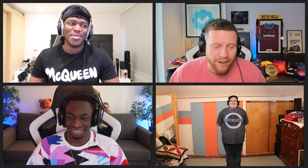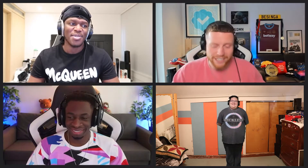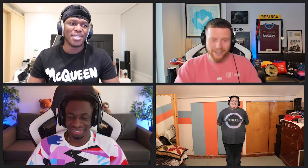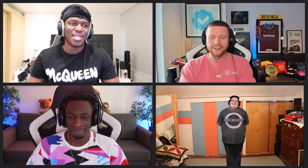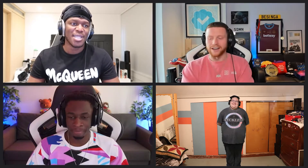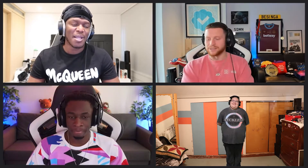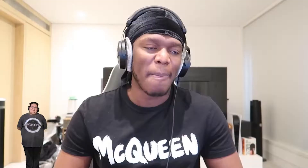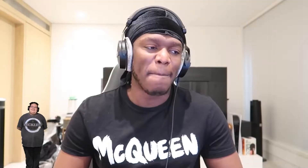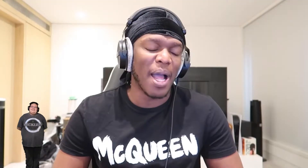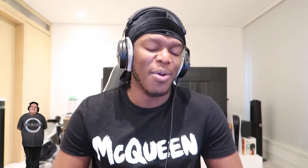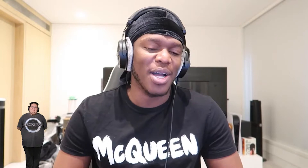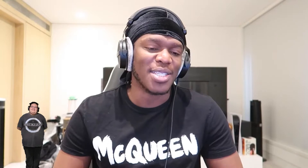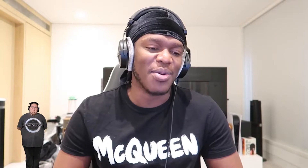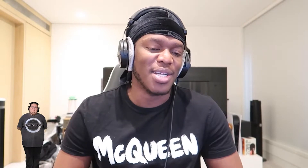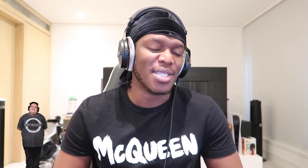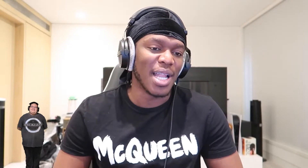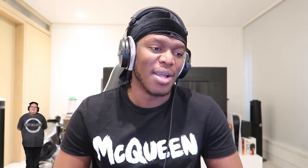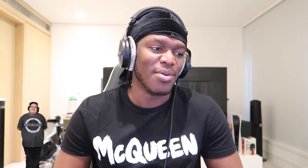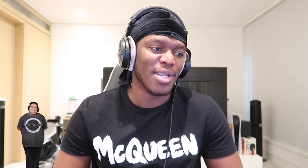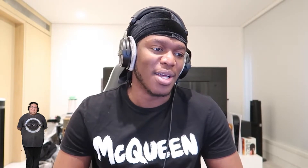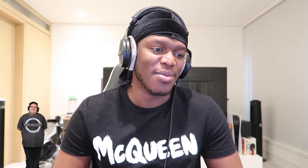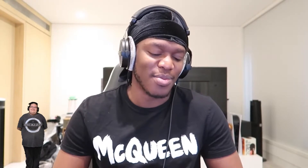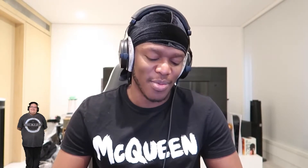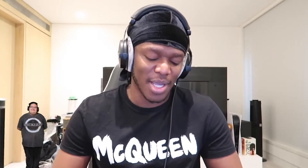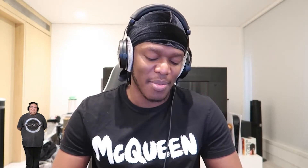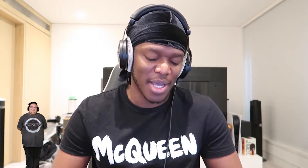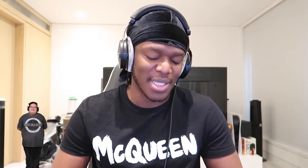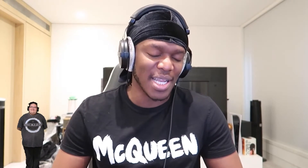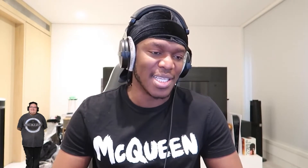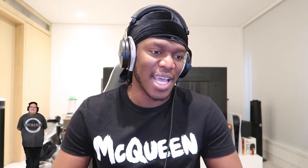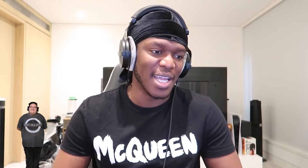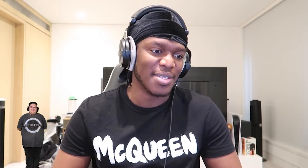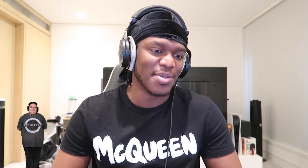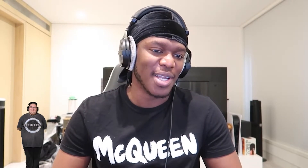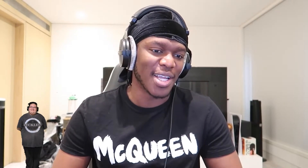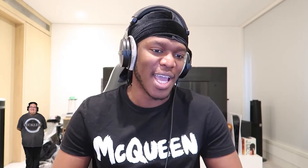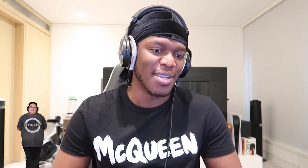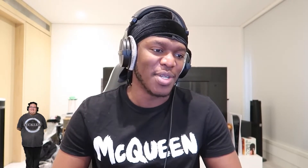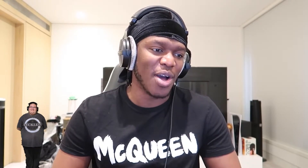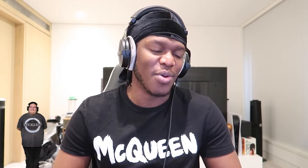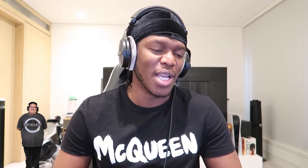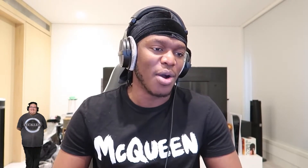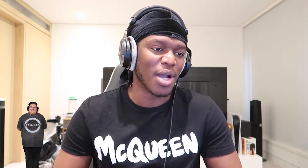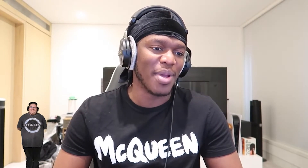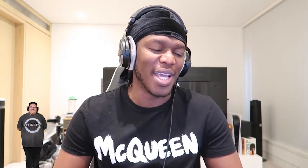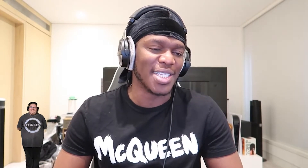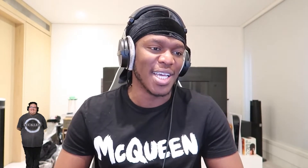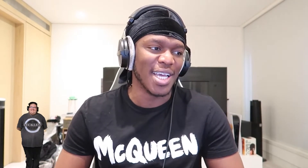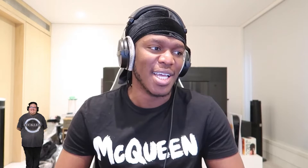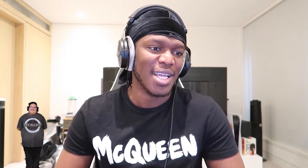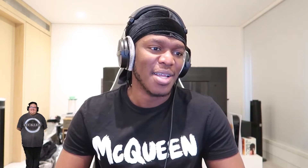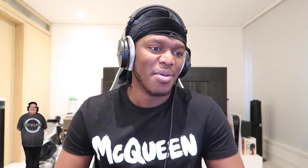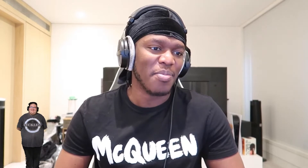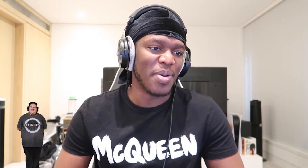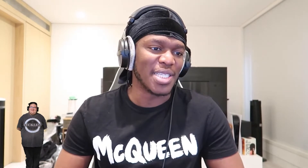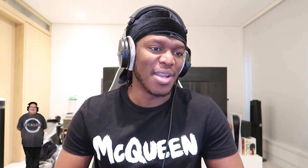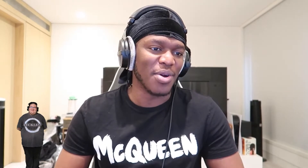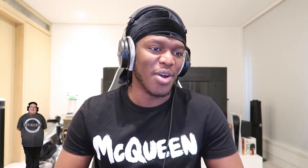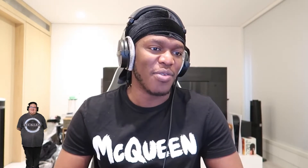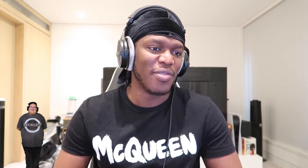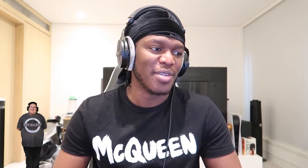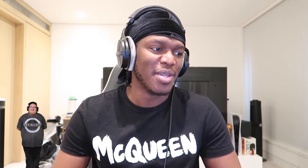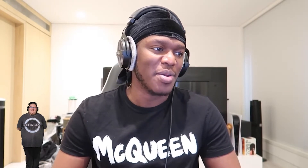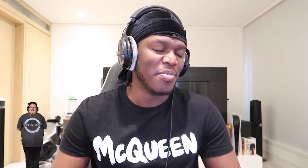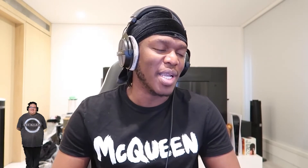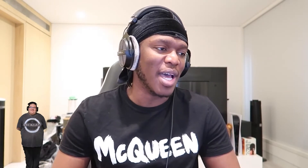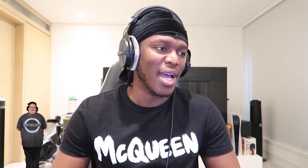It was funny though. Like, it was. No, good it joke. Was. It was. Like, we come here to entertain. Okay. We don't come here to piss anyone